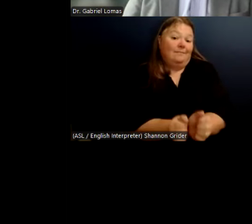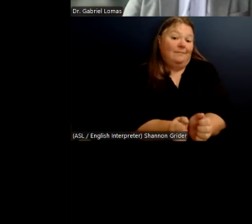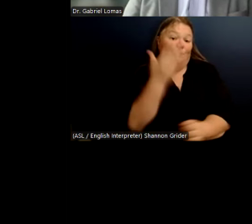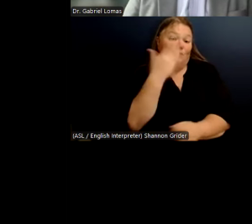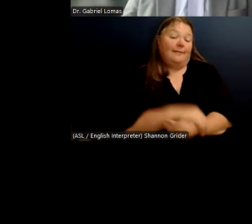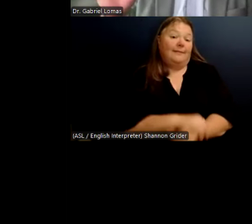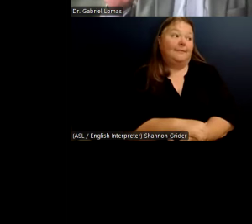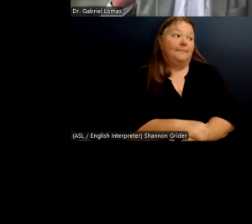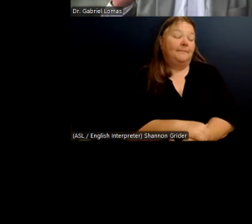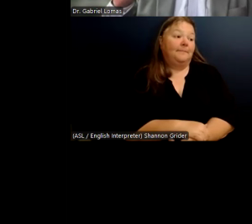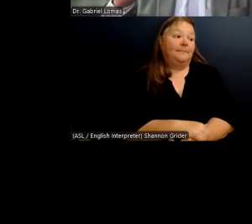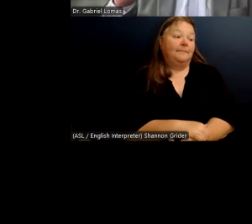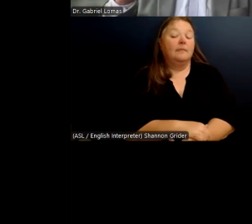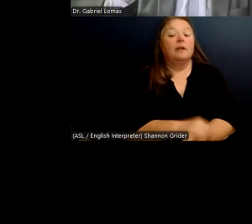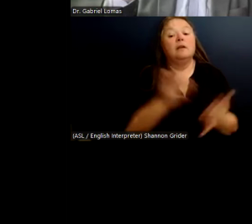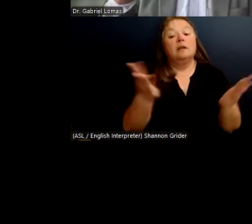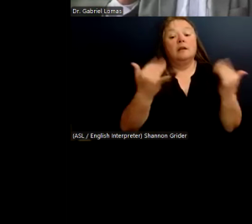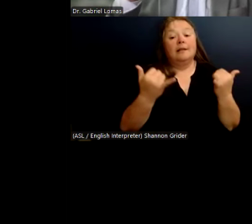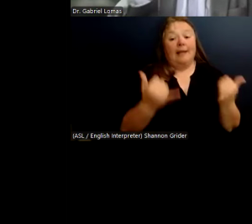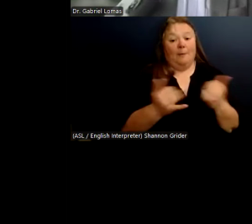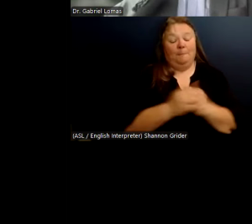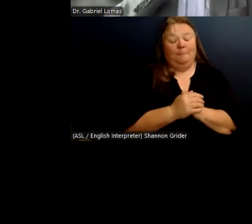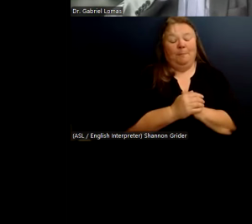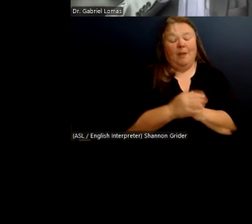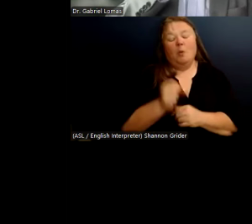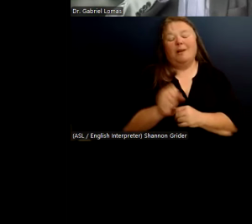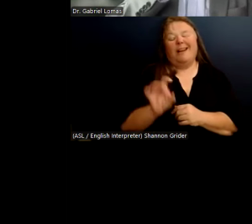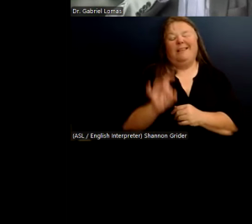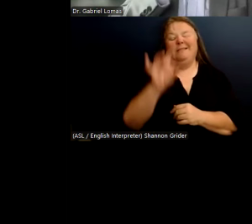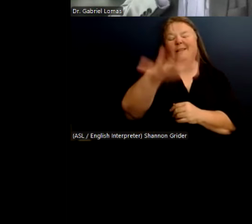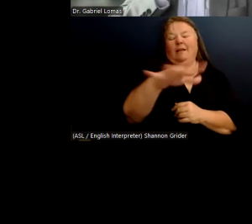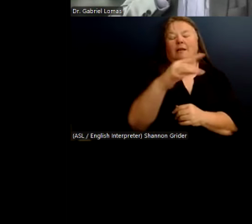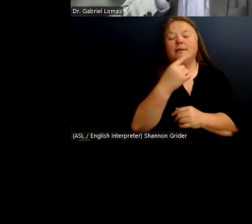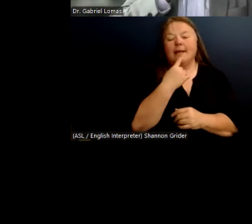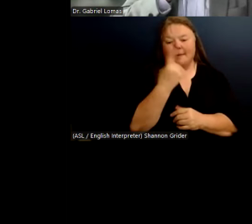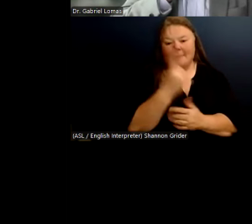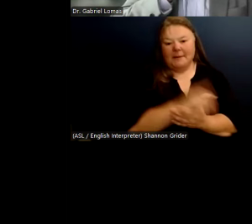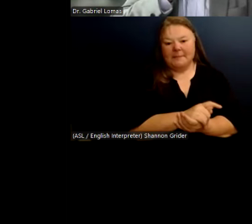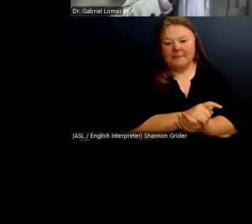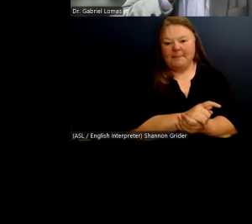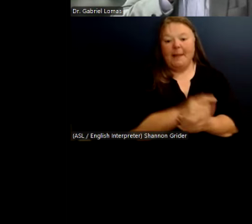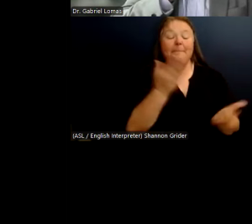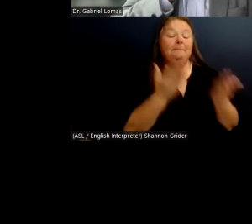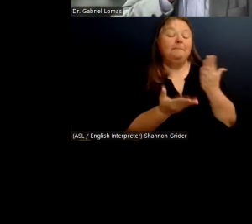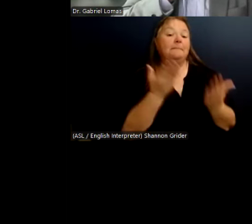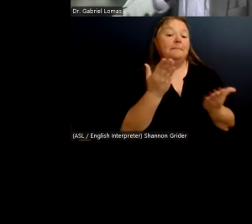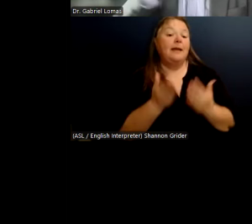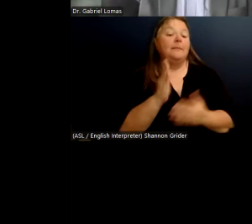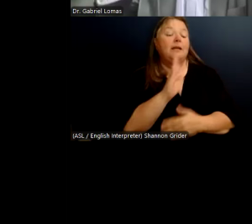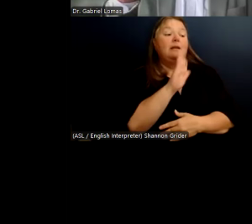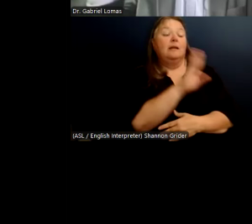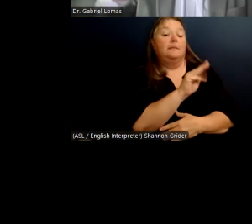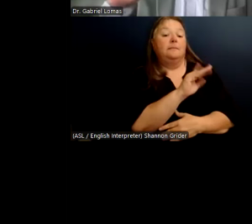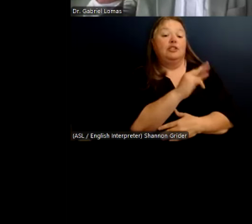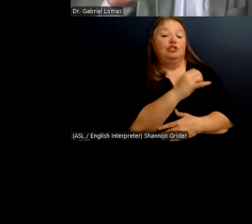I'm gonna kind of throw something out there and suggest that maybe maybe her reaction, if you